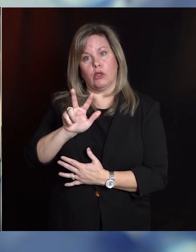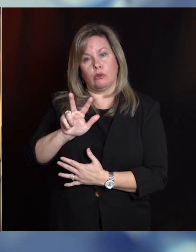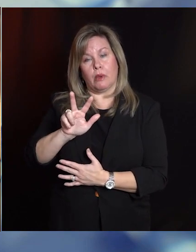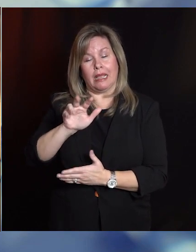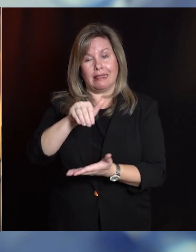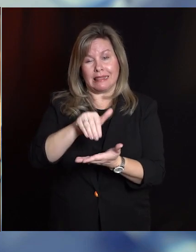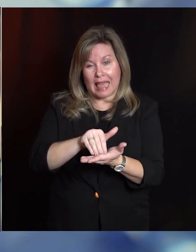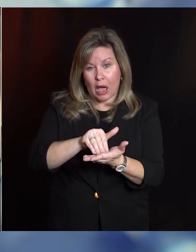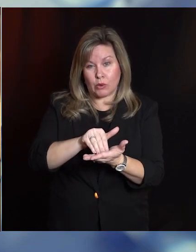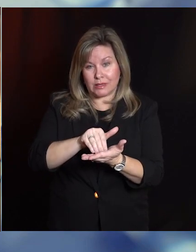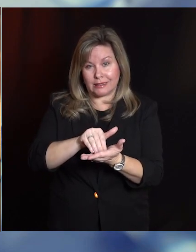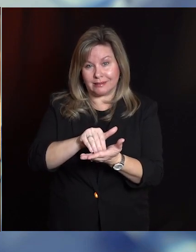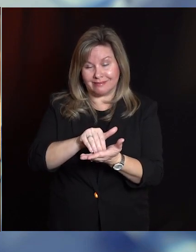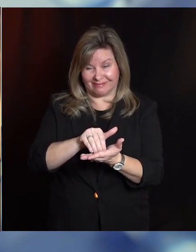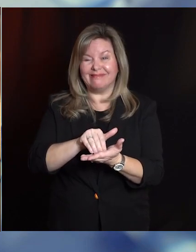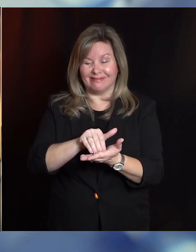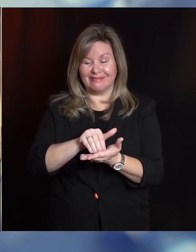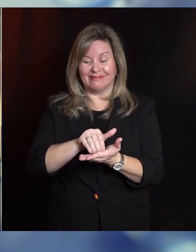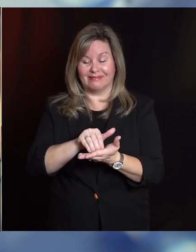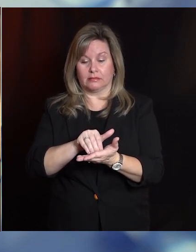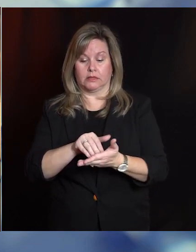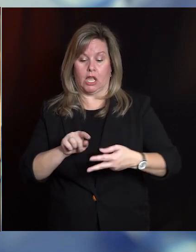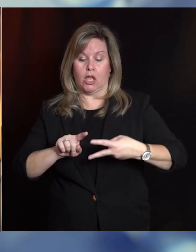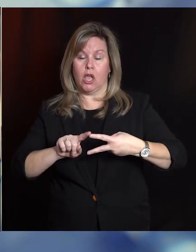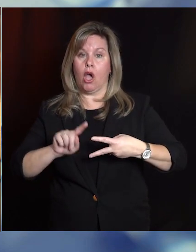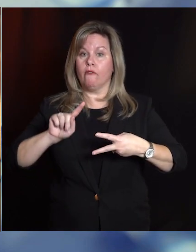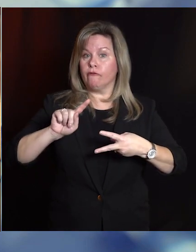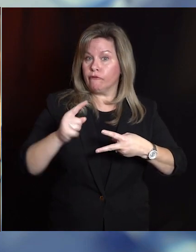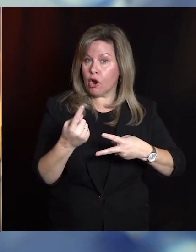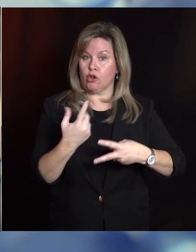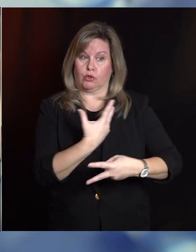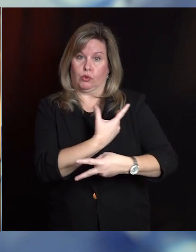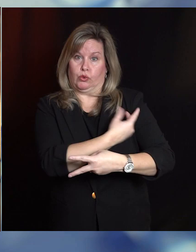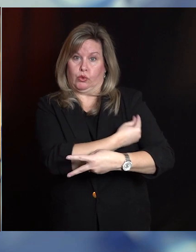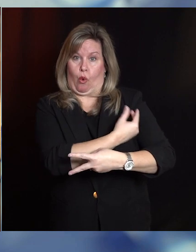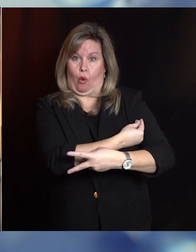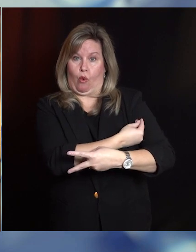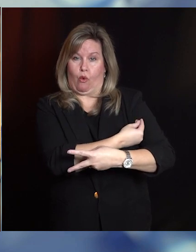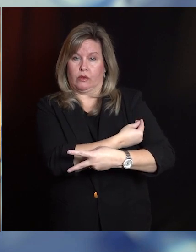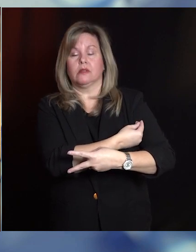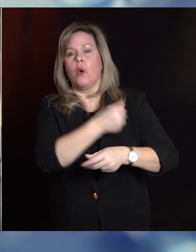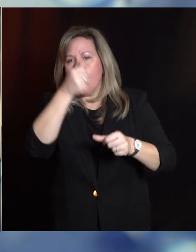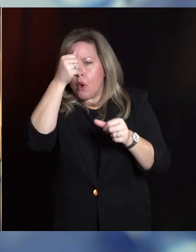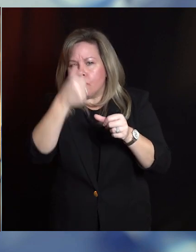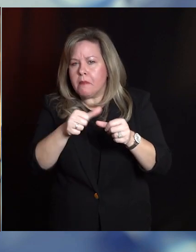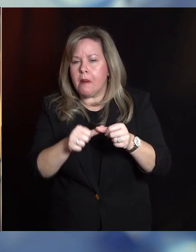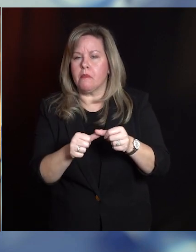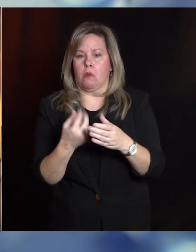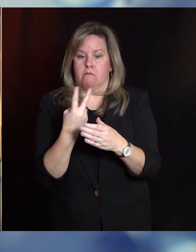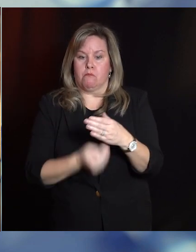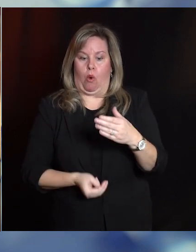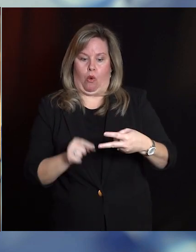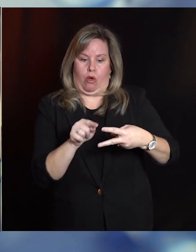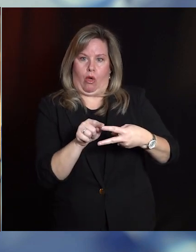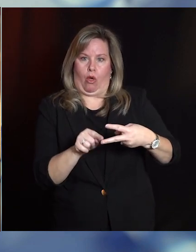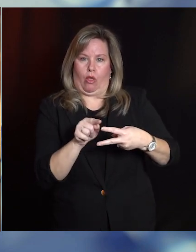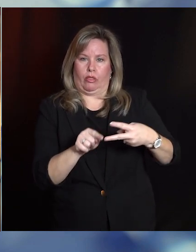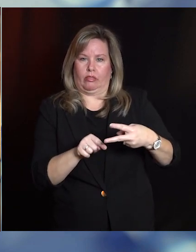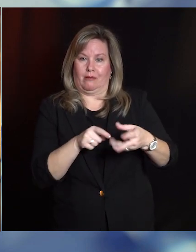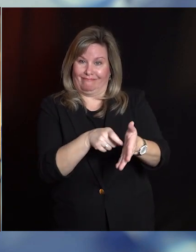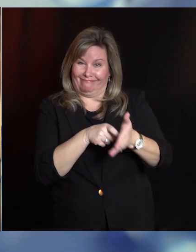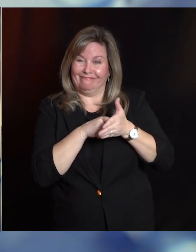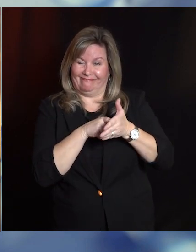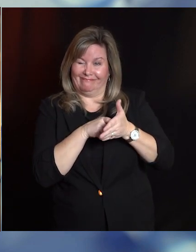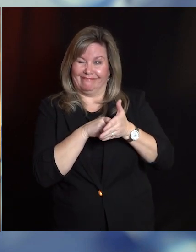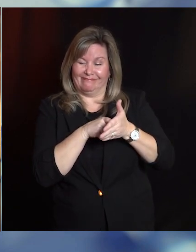have received the first dose of vaccine, and about 46,000 Kent County residents have